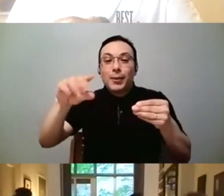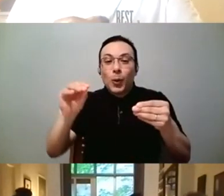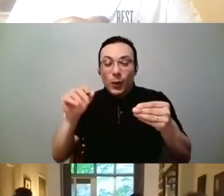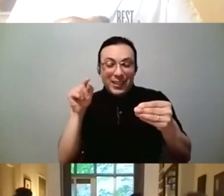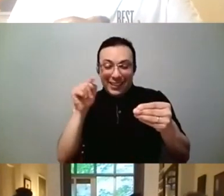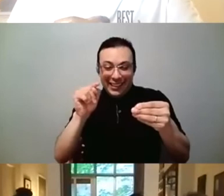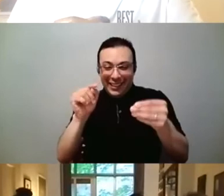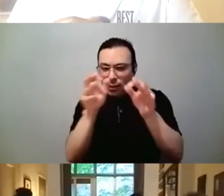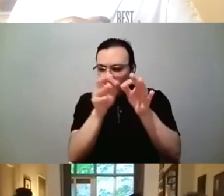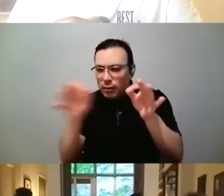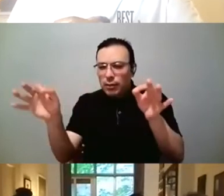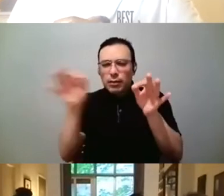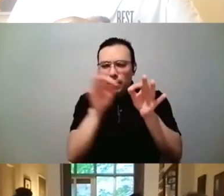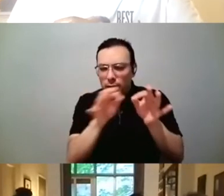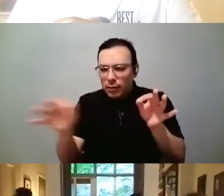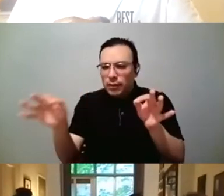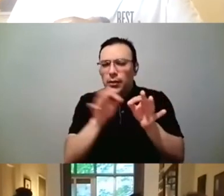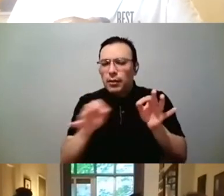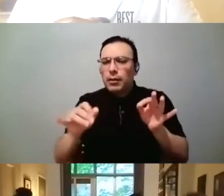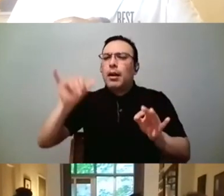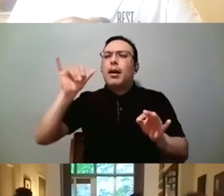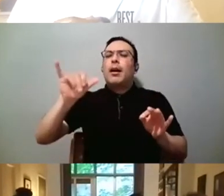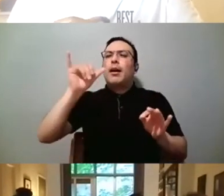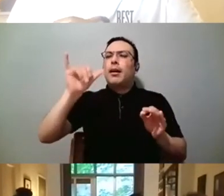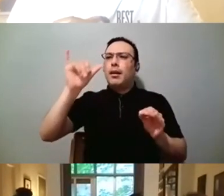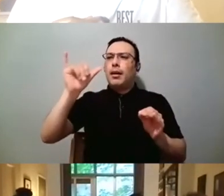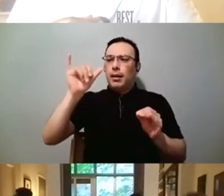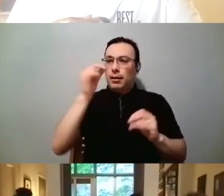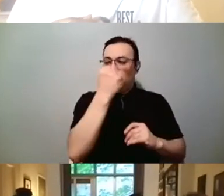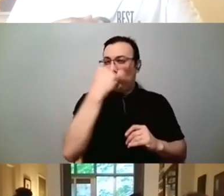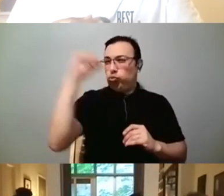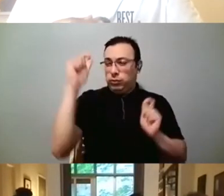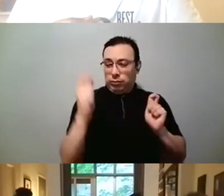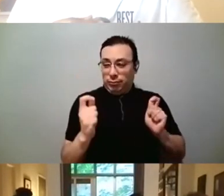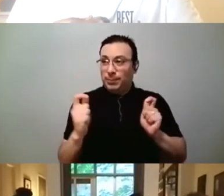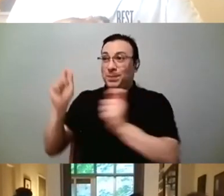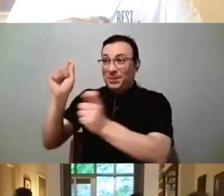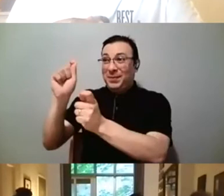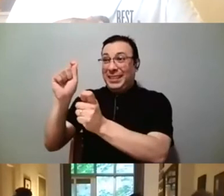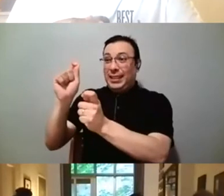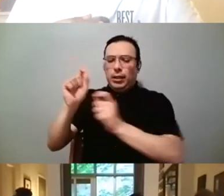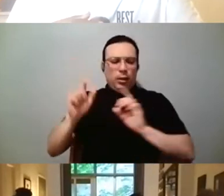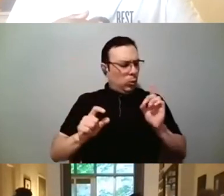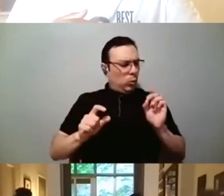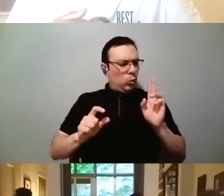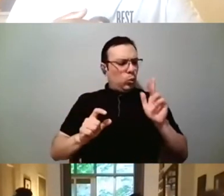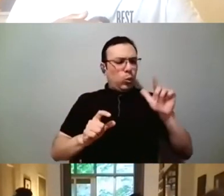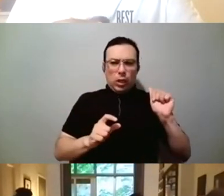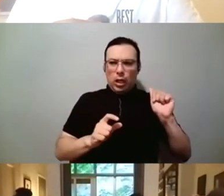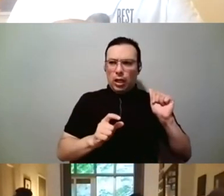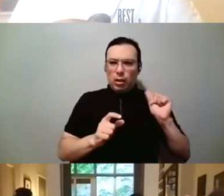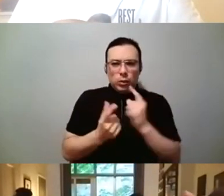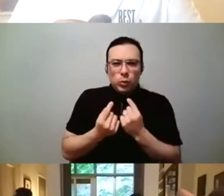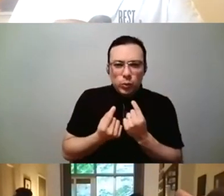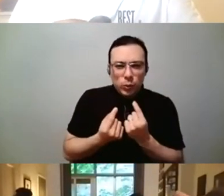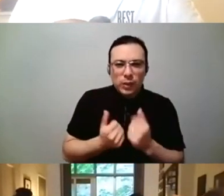the zine, What Would an Uprising Doula Do? I think we contemplate and